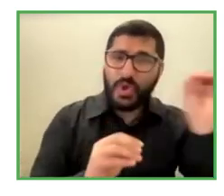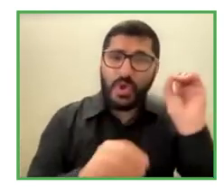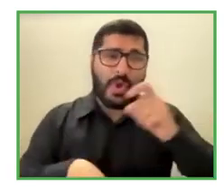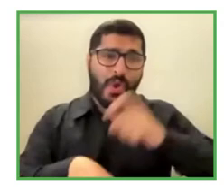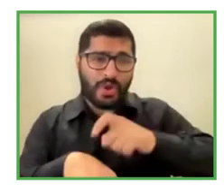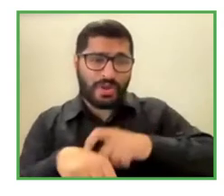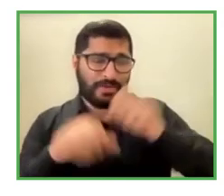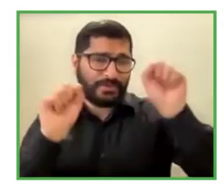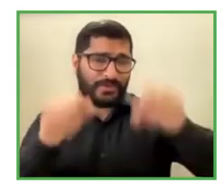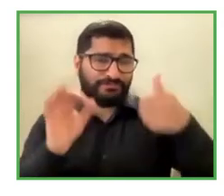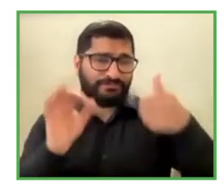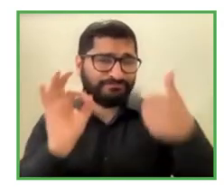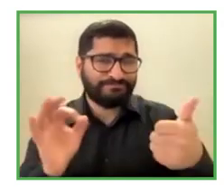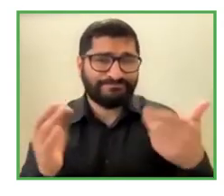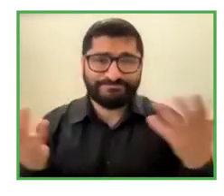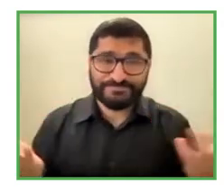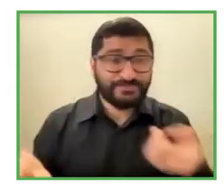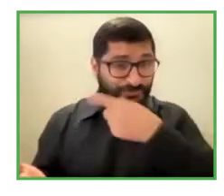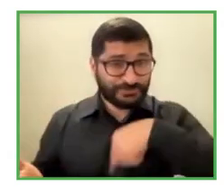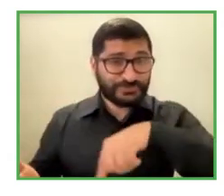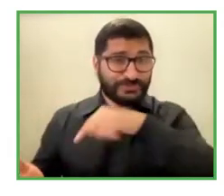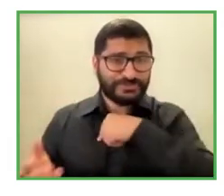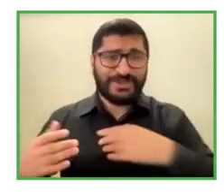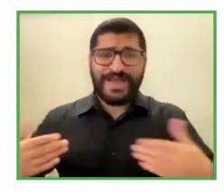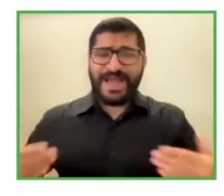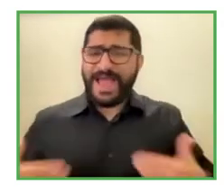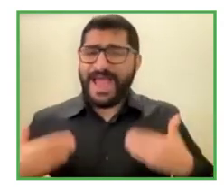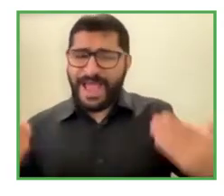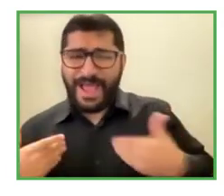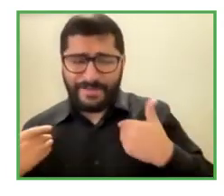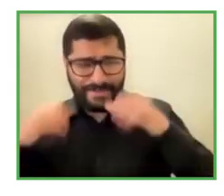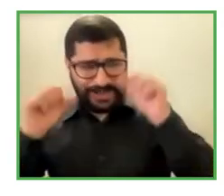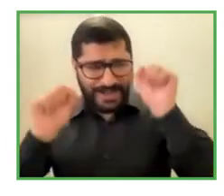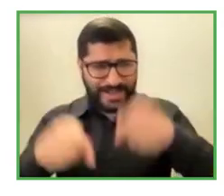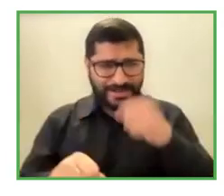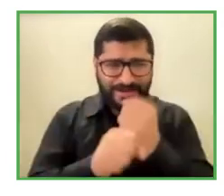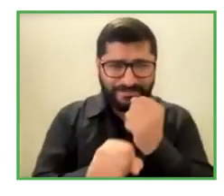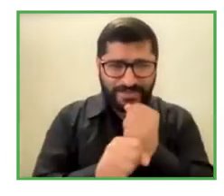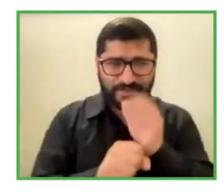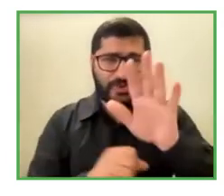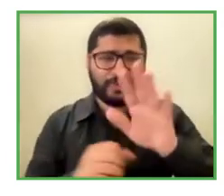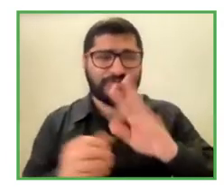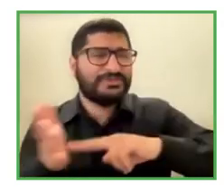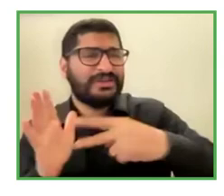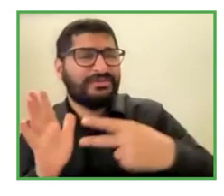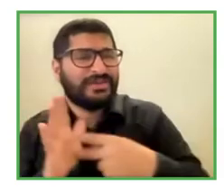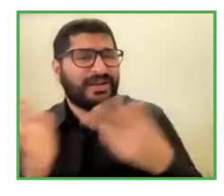working nights and mornings, because we see the impact that it's having.